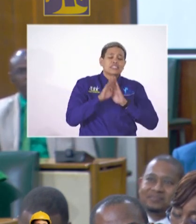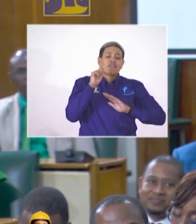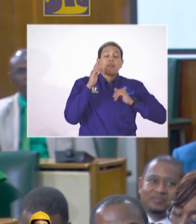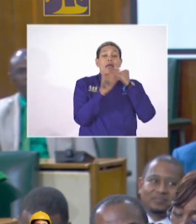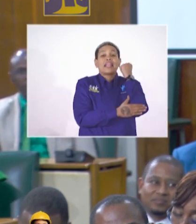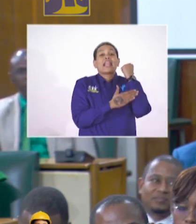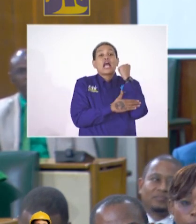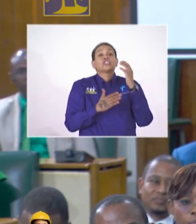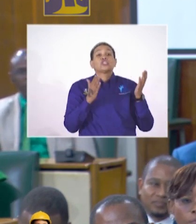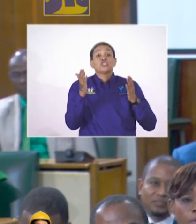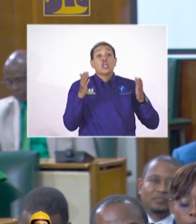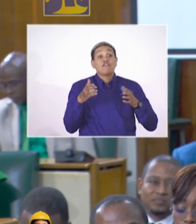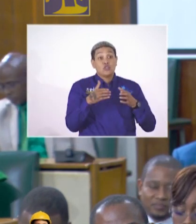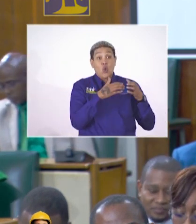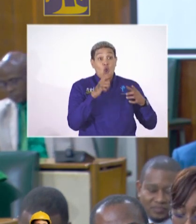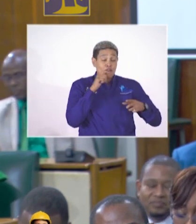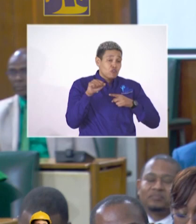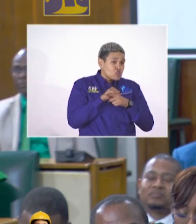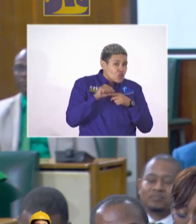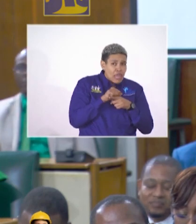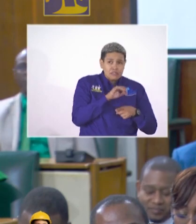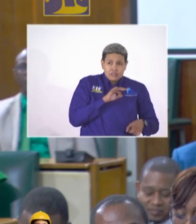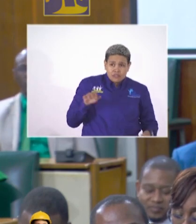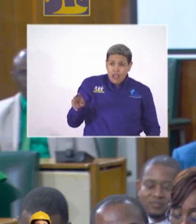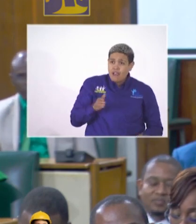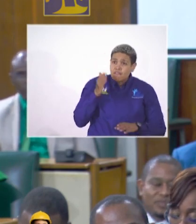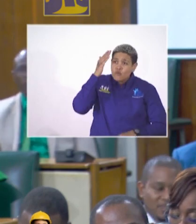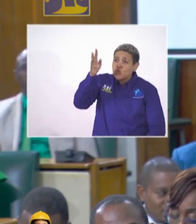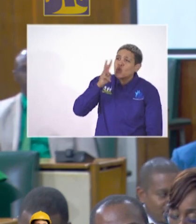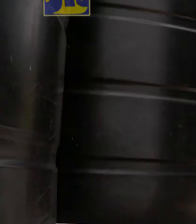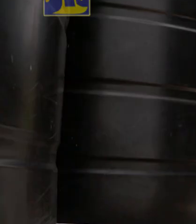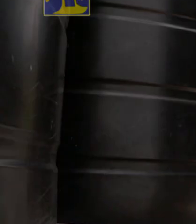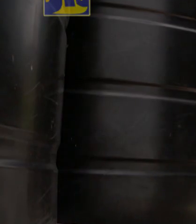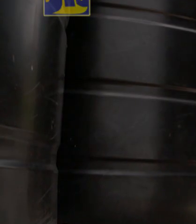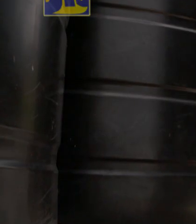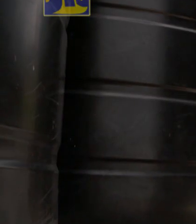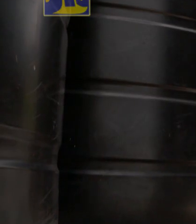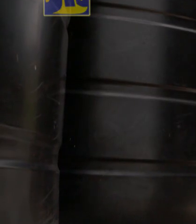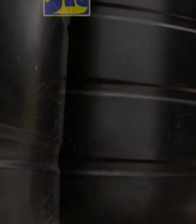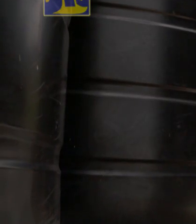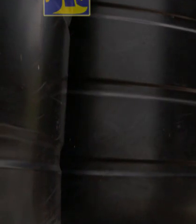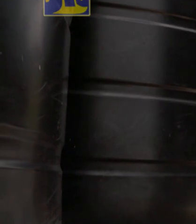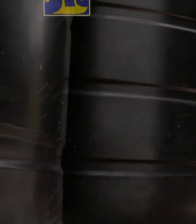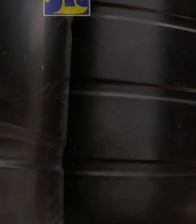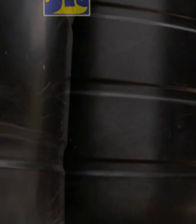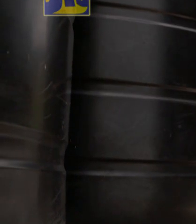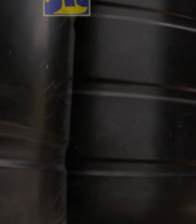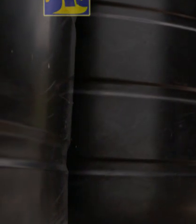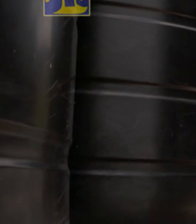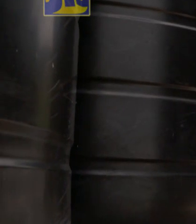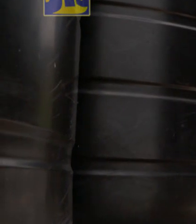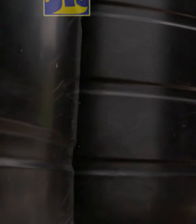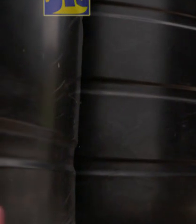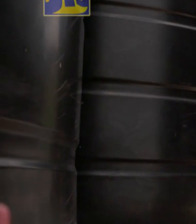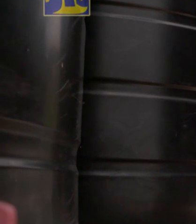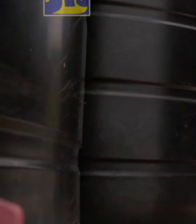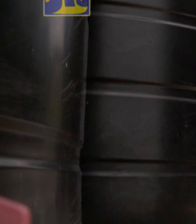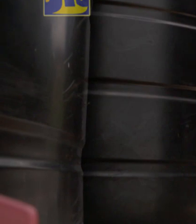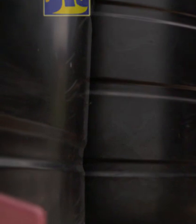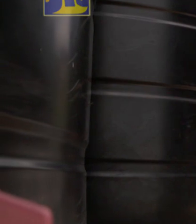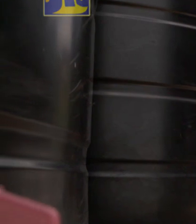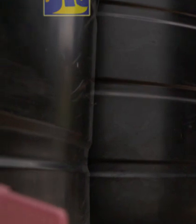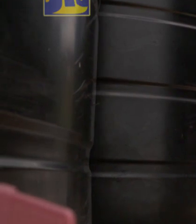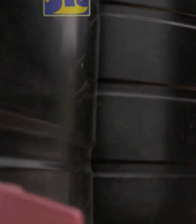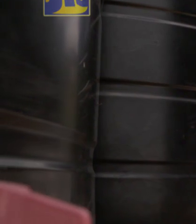service corps of trainee plumbers and future water engineers to install these tanks and convert them into rainwater